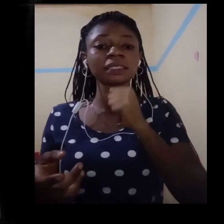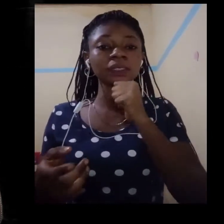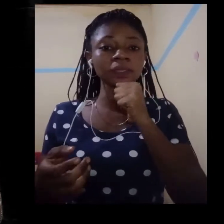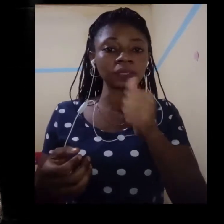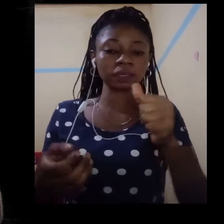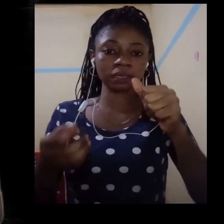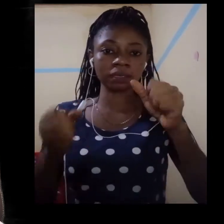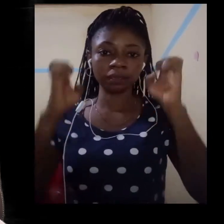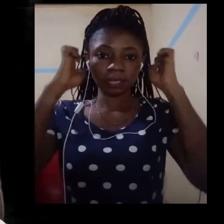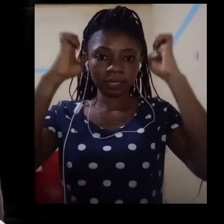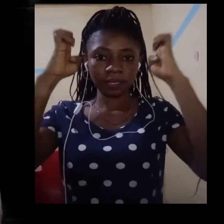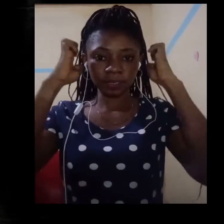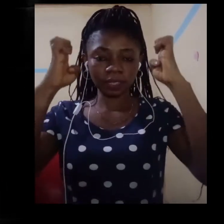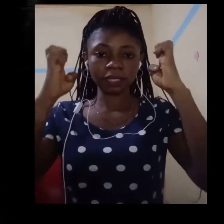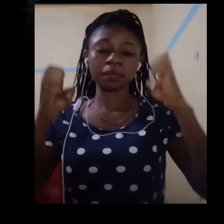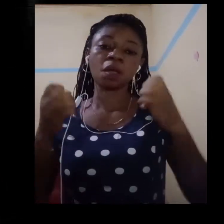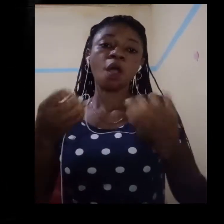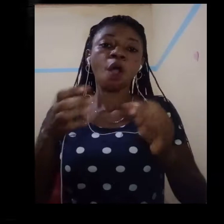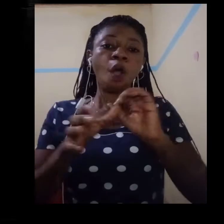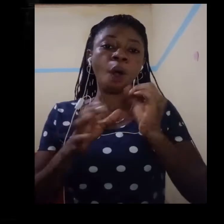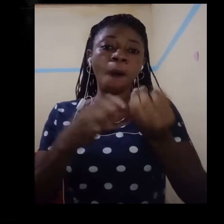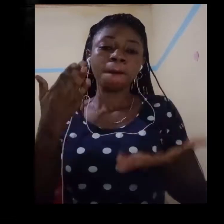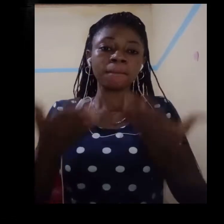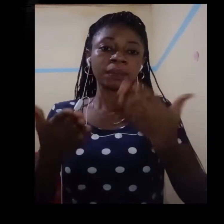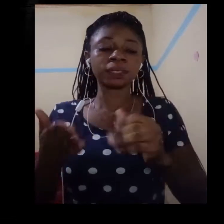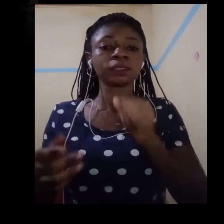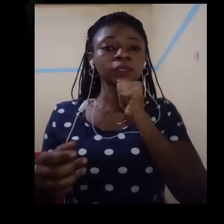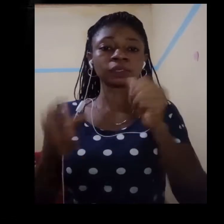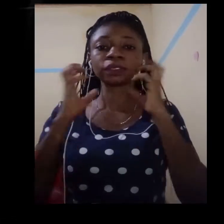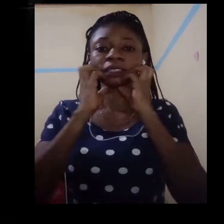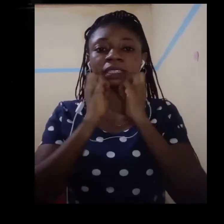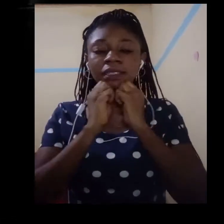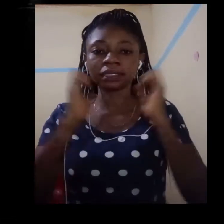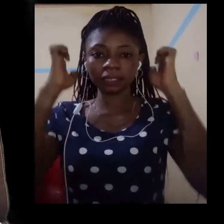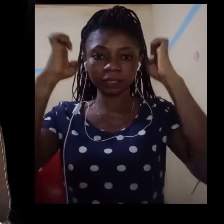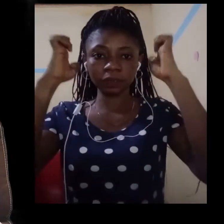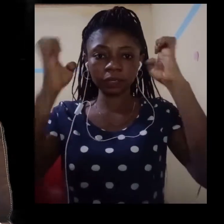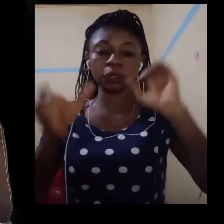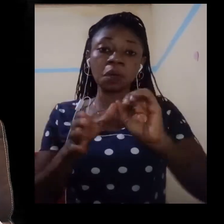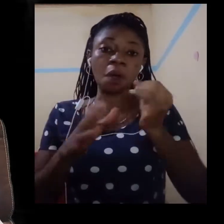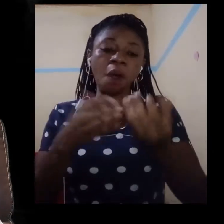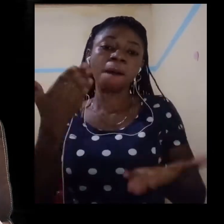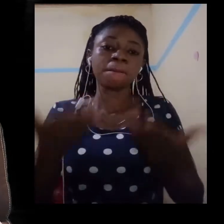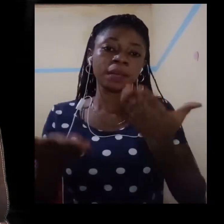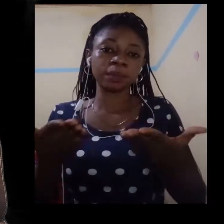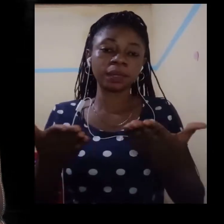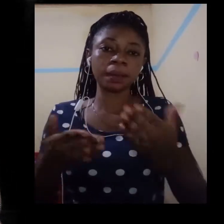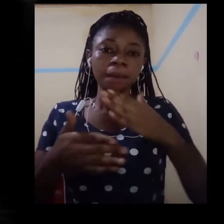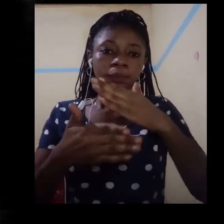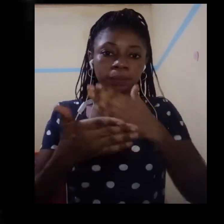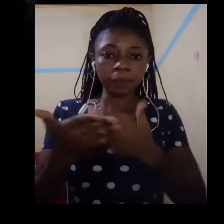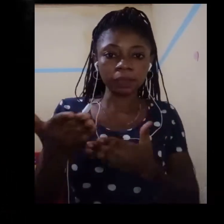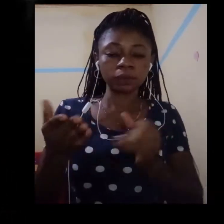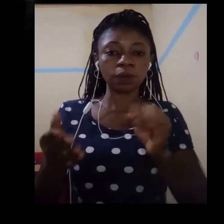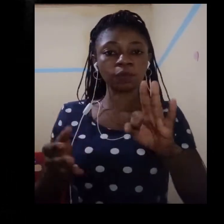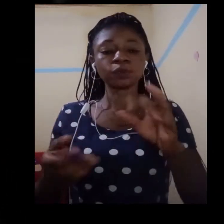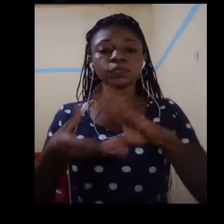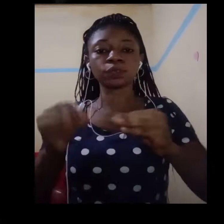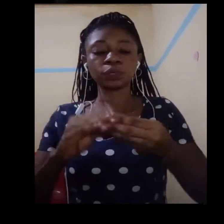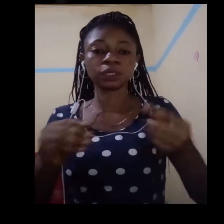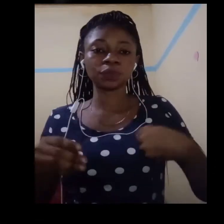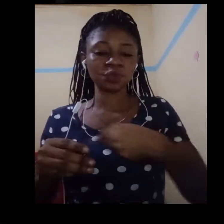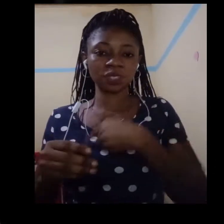possibly they didn't value it, or possibly it was part of those stories that we often see in the deaf communities